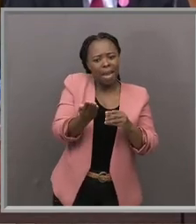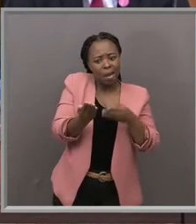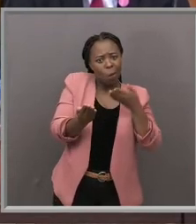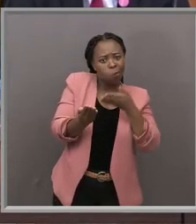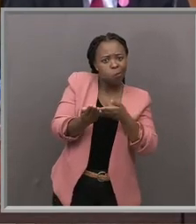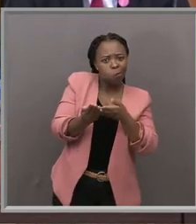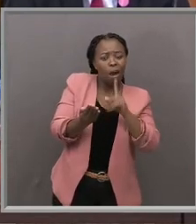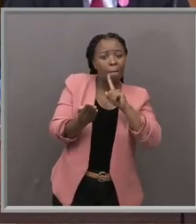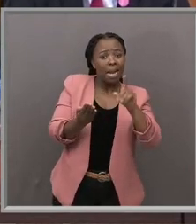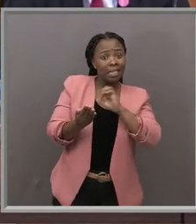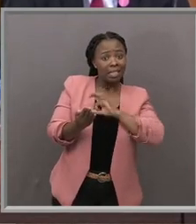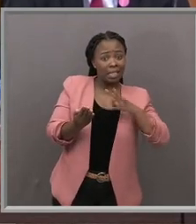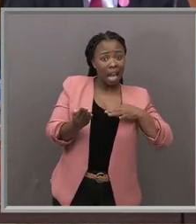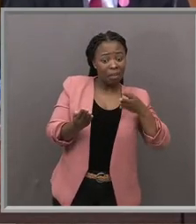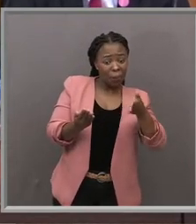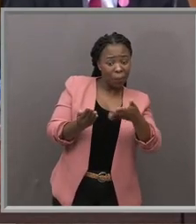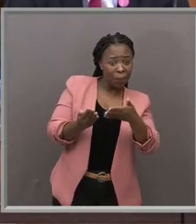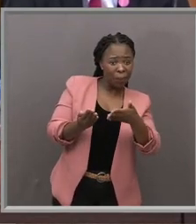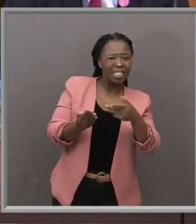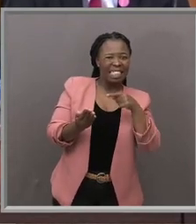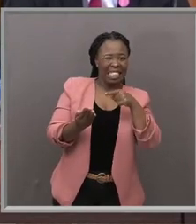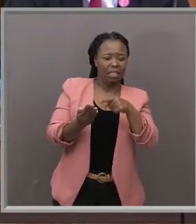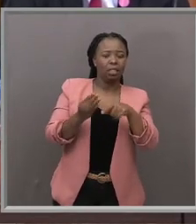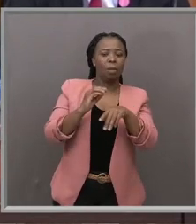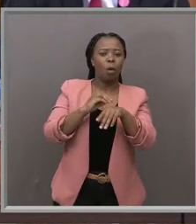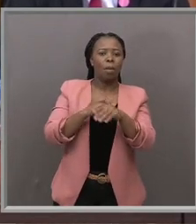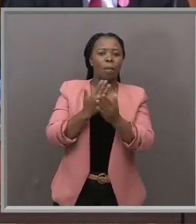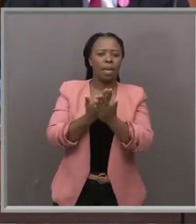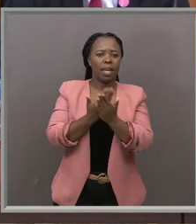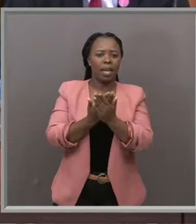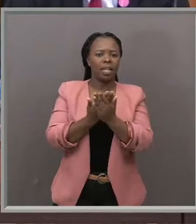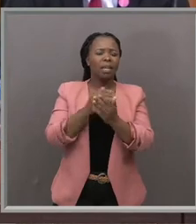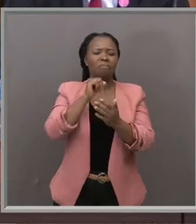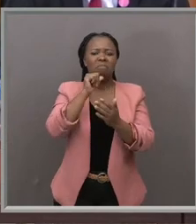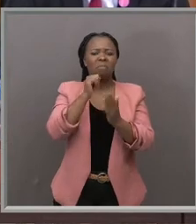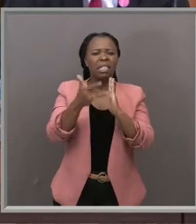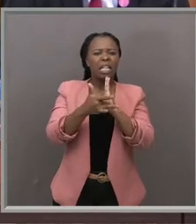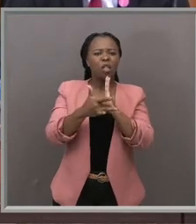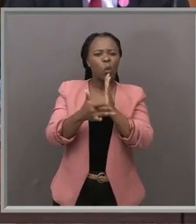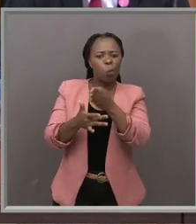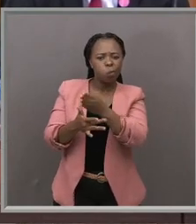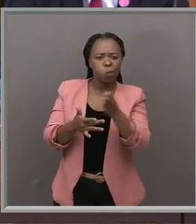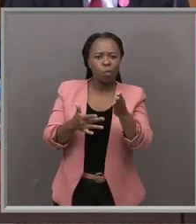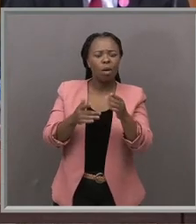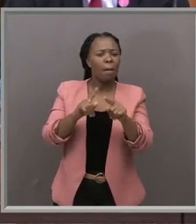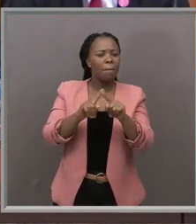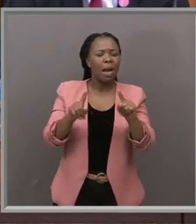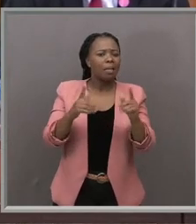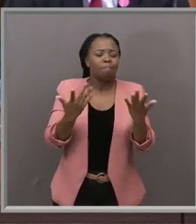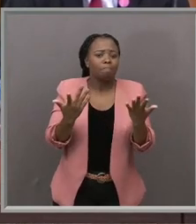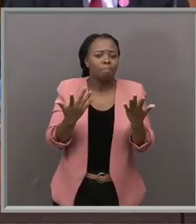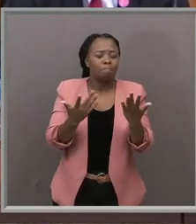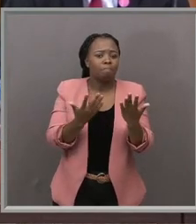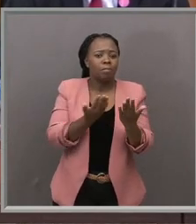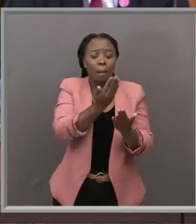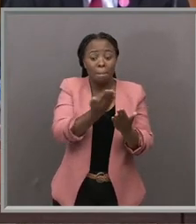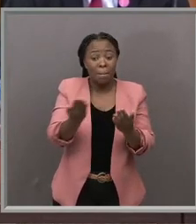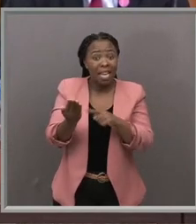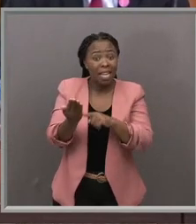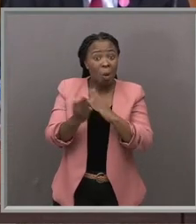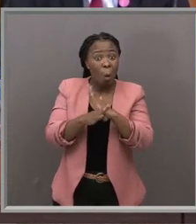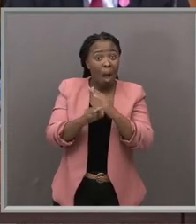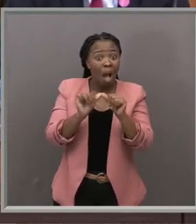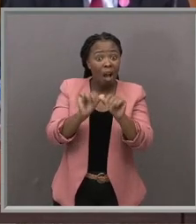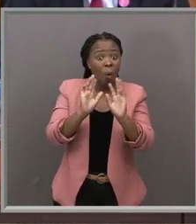beds that are ready without staffing, even if the best technology is there, those beds would not serve any purpose.